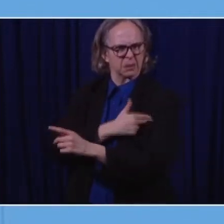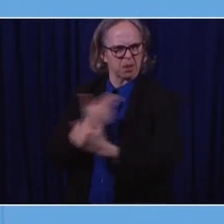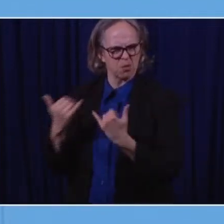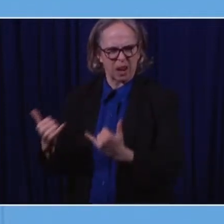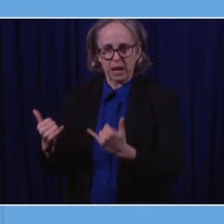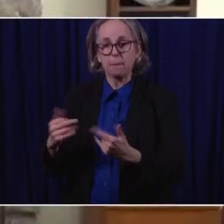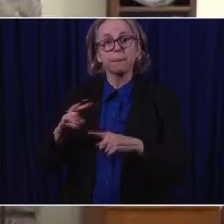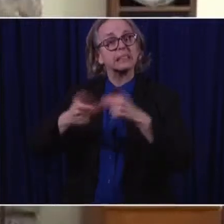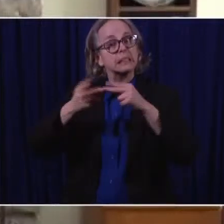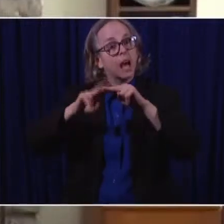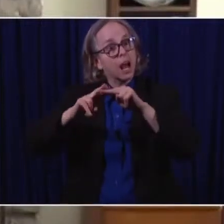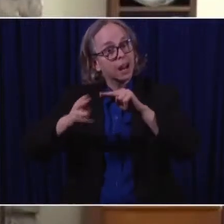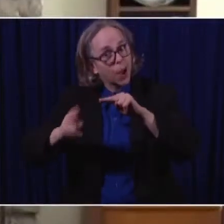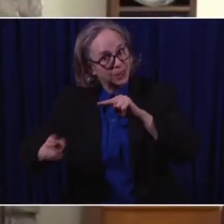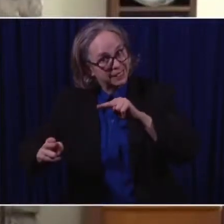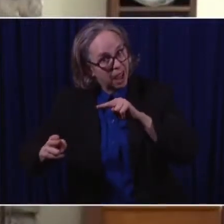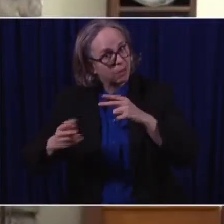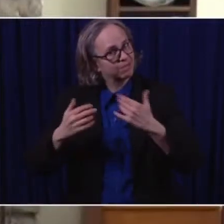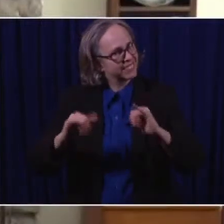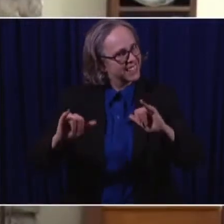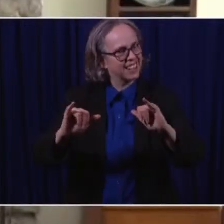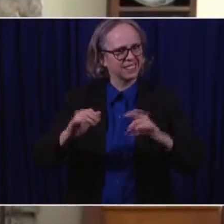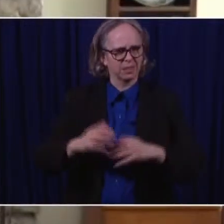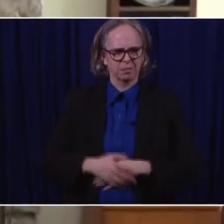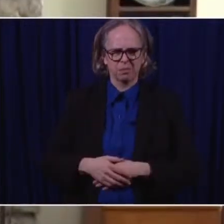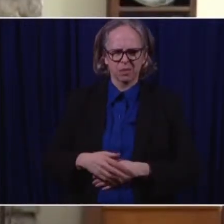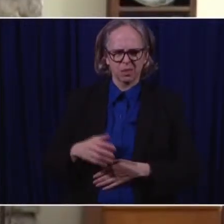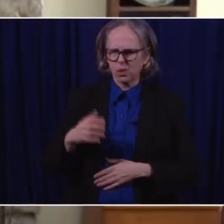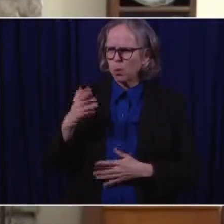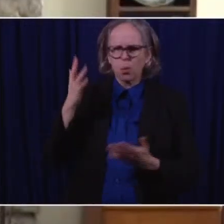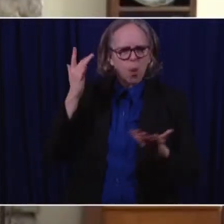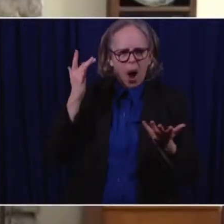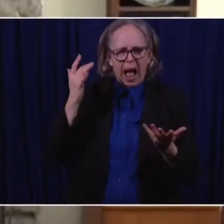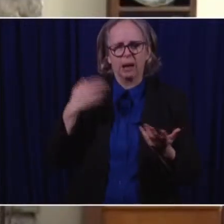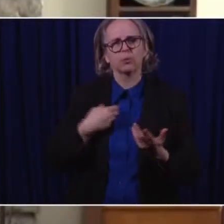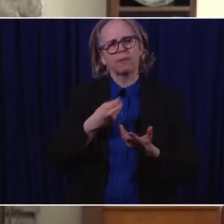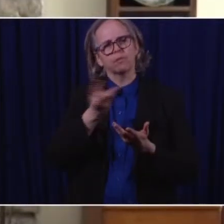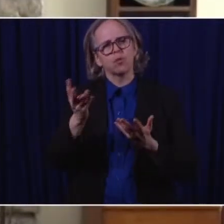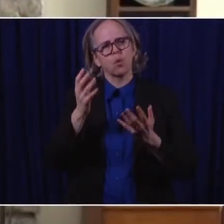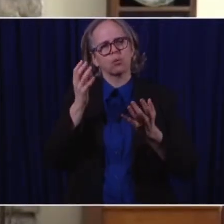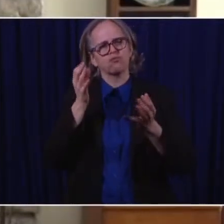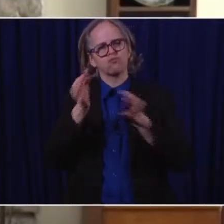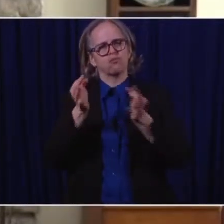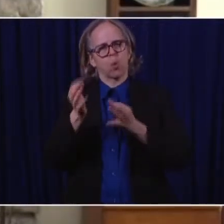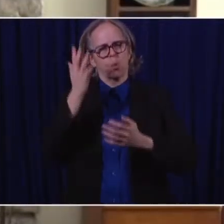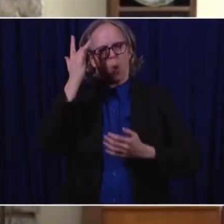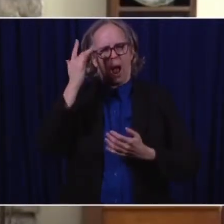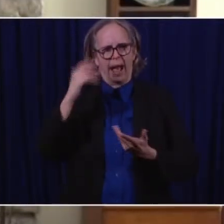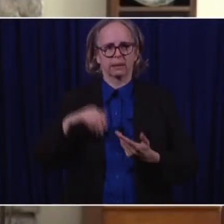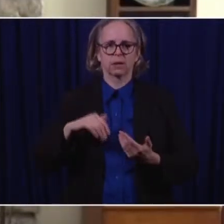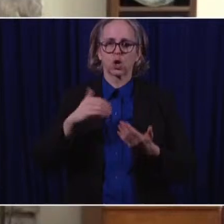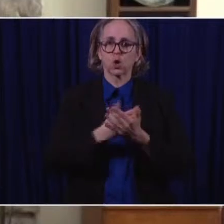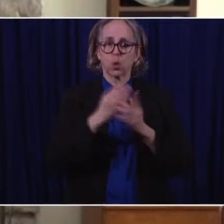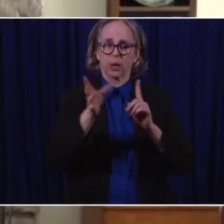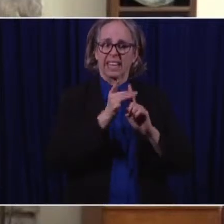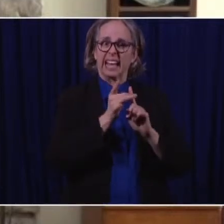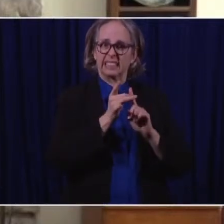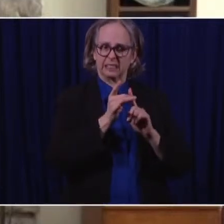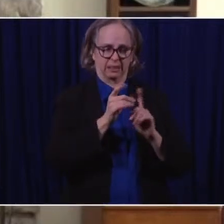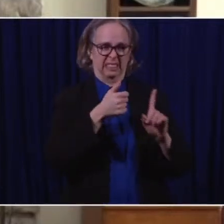Probably a couple causes. One is the lowering of cases overall, but another